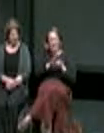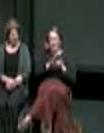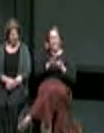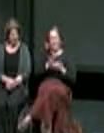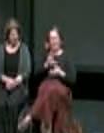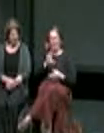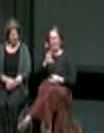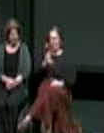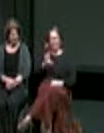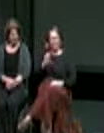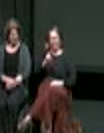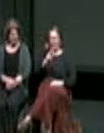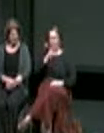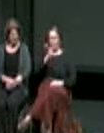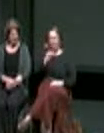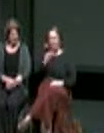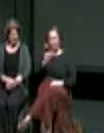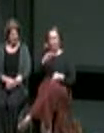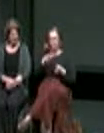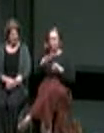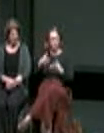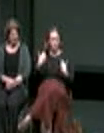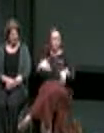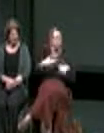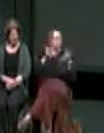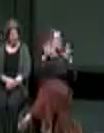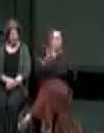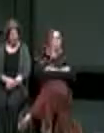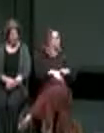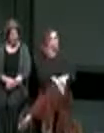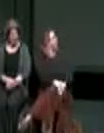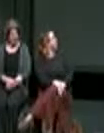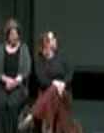pretty amazing. Up, up, up.